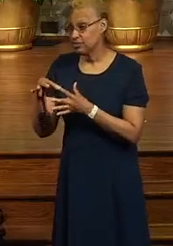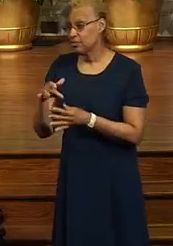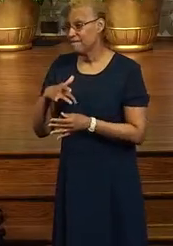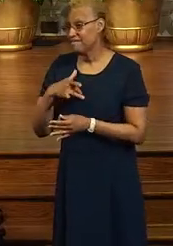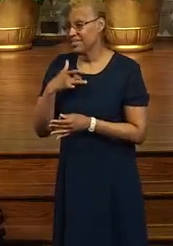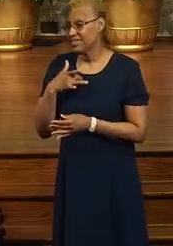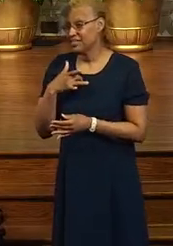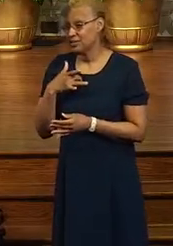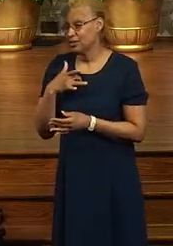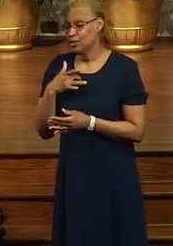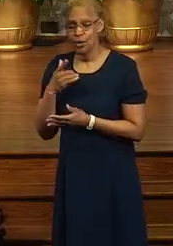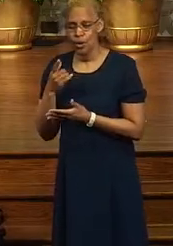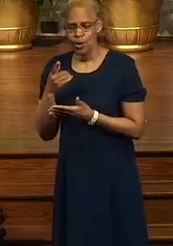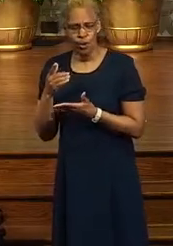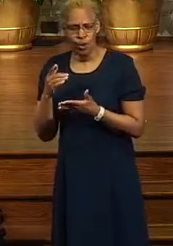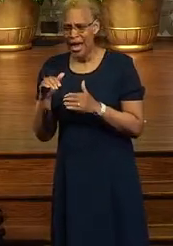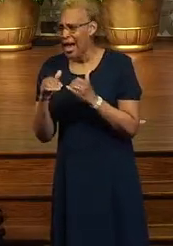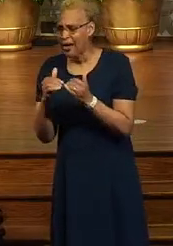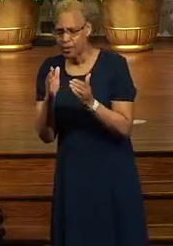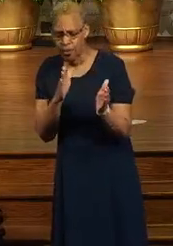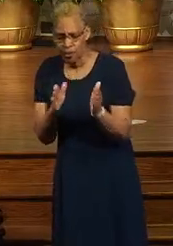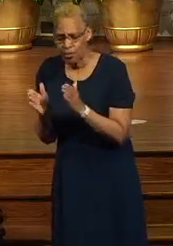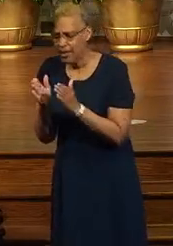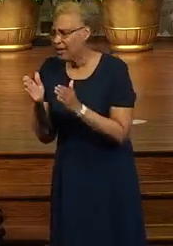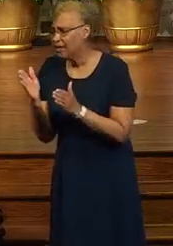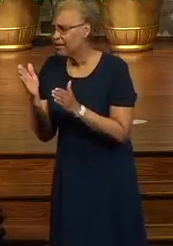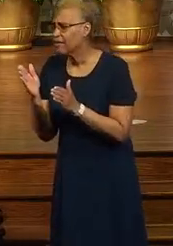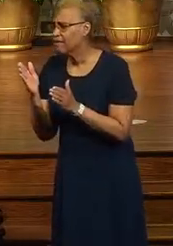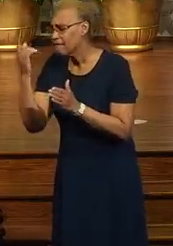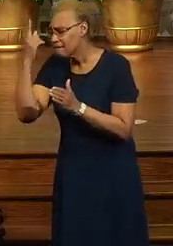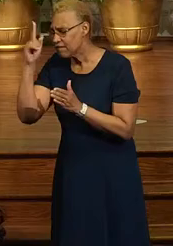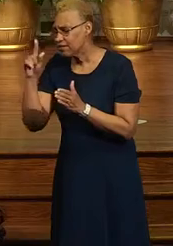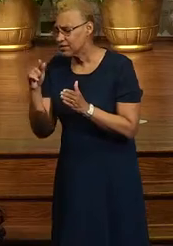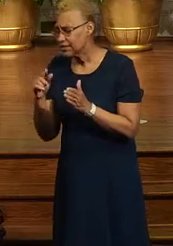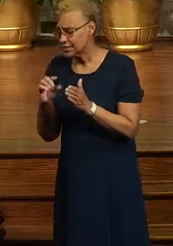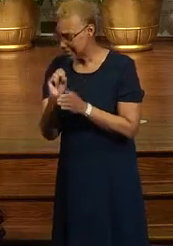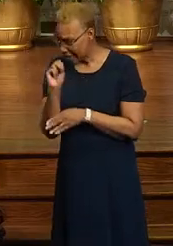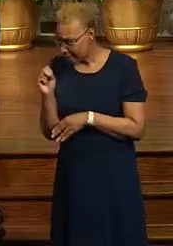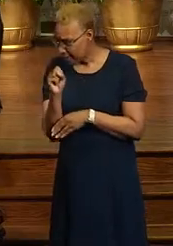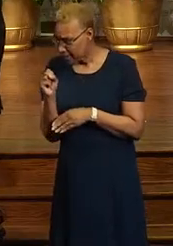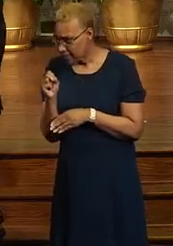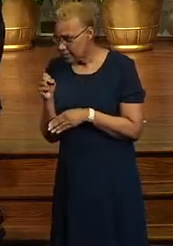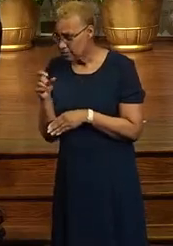what are we going to ask the saints to do in preparation for next Sabbath, Pastor? In preparation,